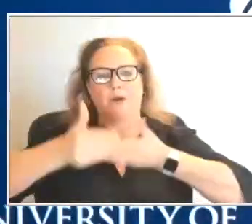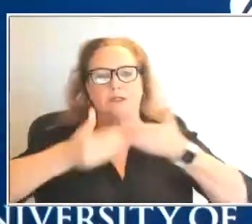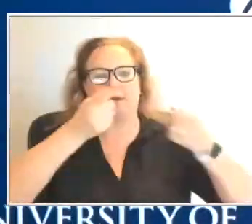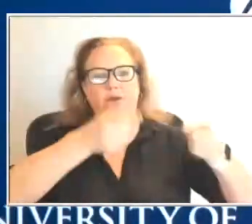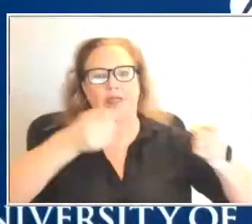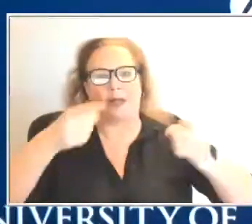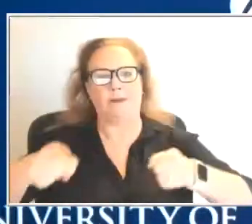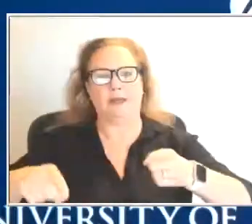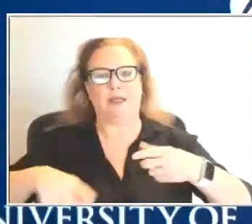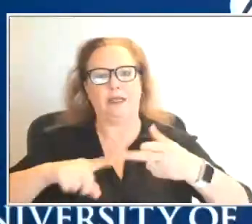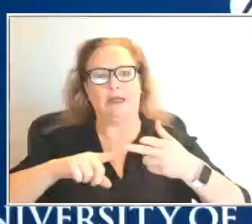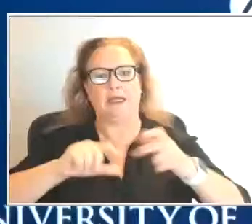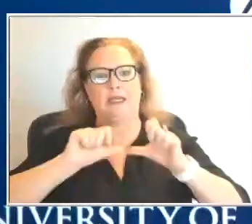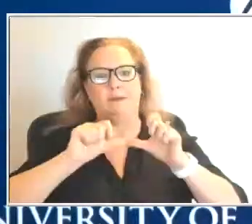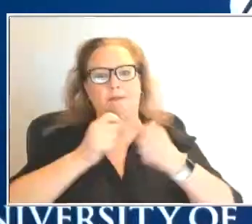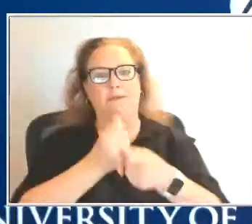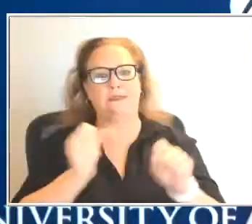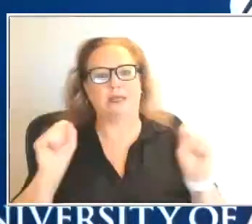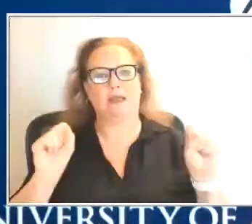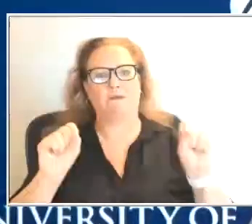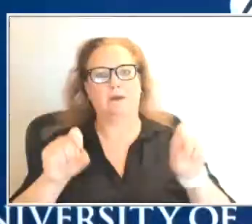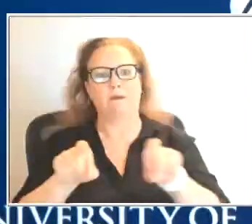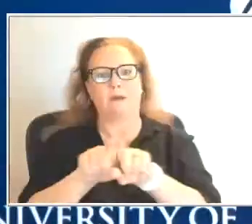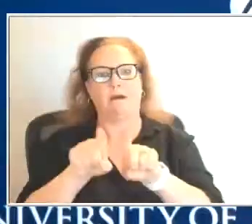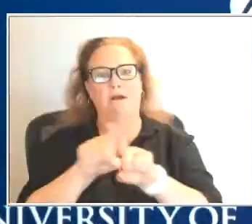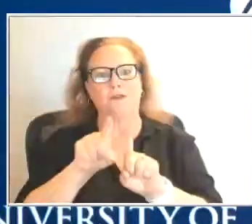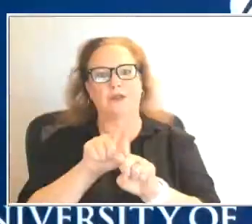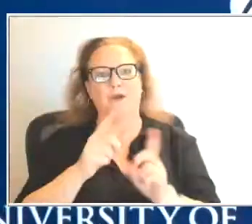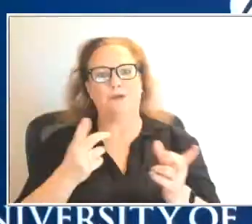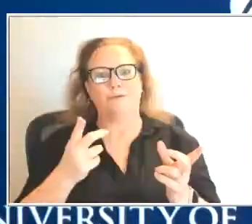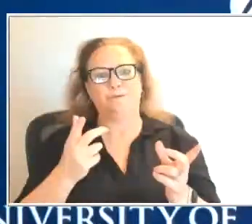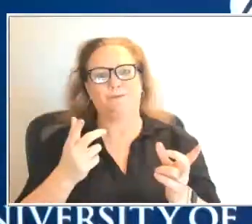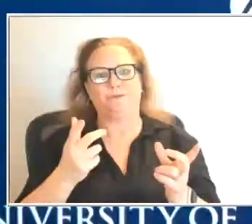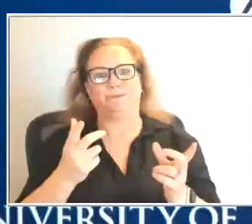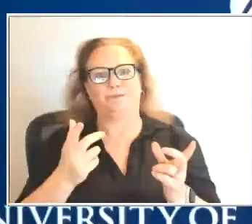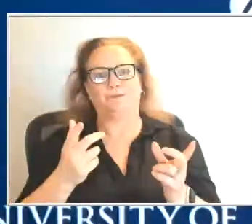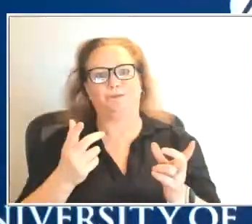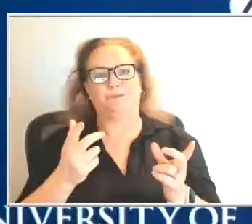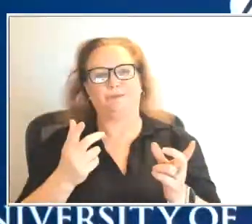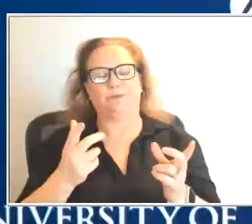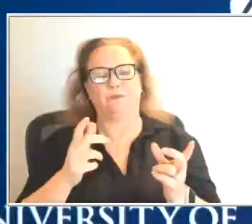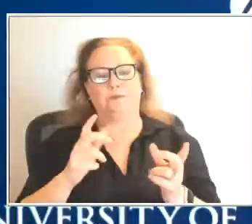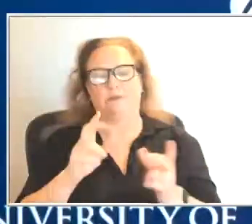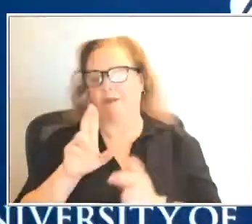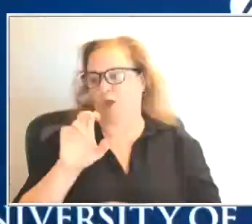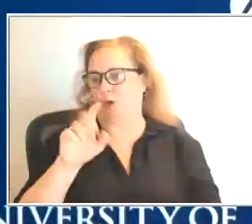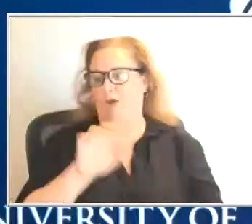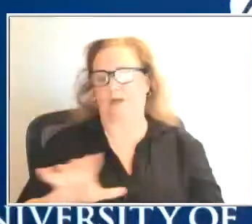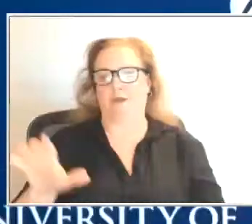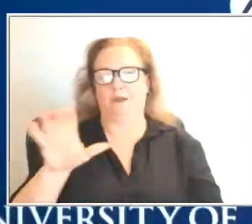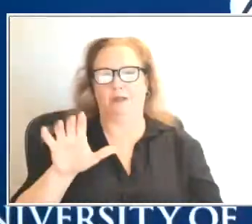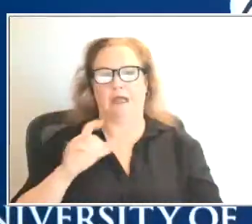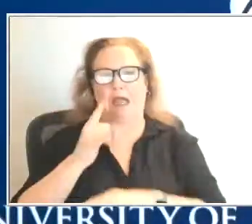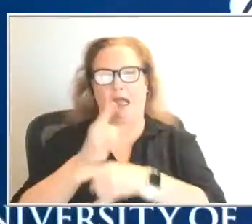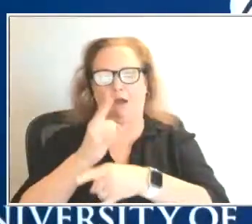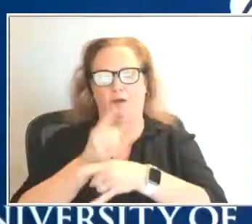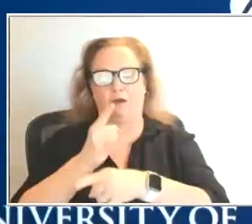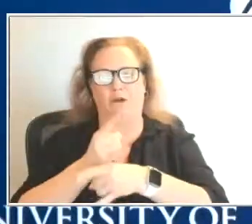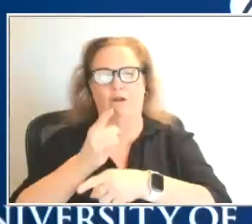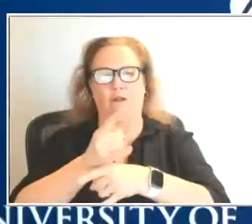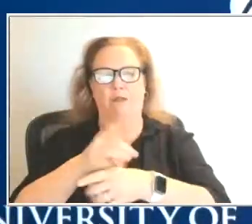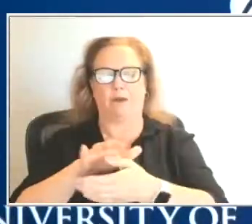keeping people safe, but also just around the units, such as the alcohol that we can use for our